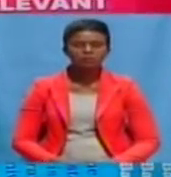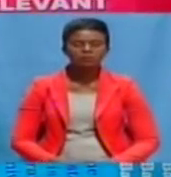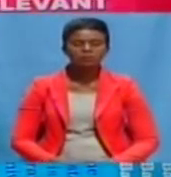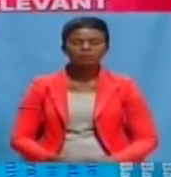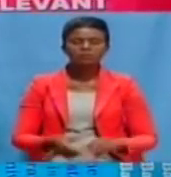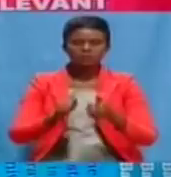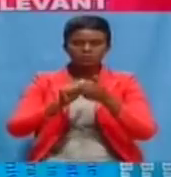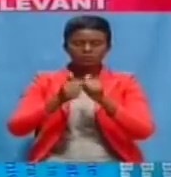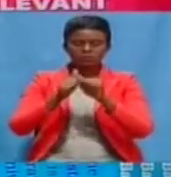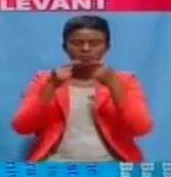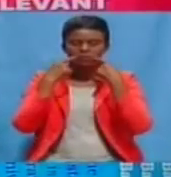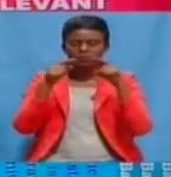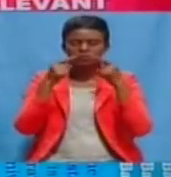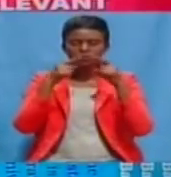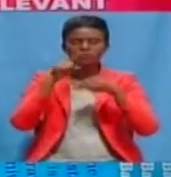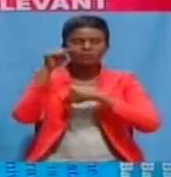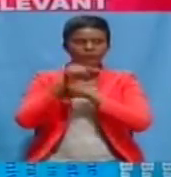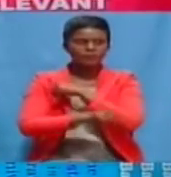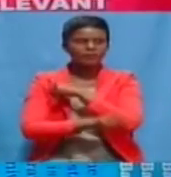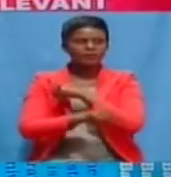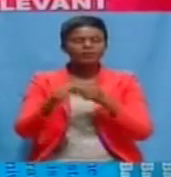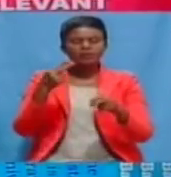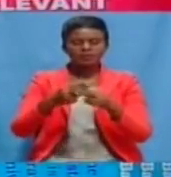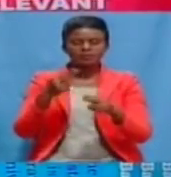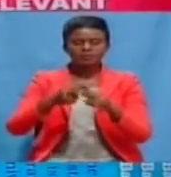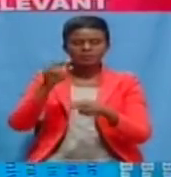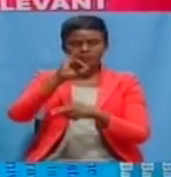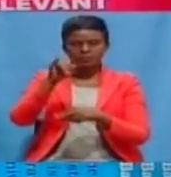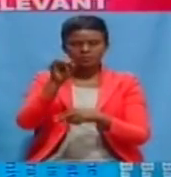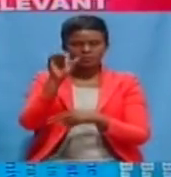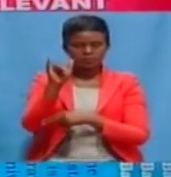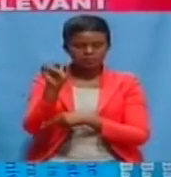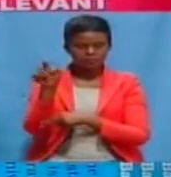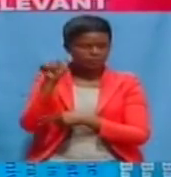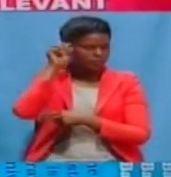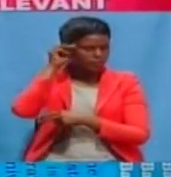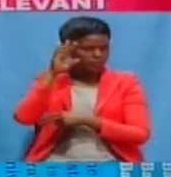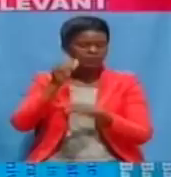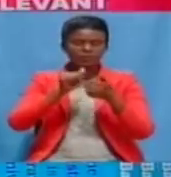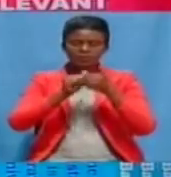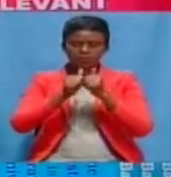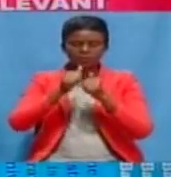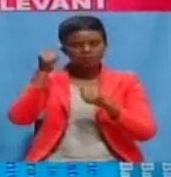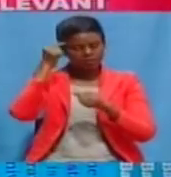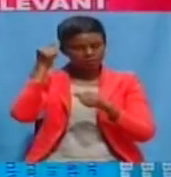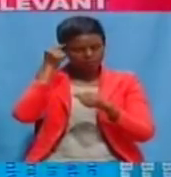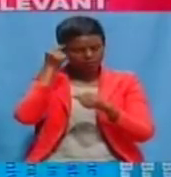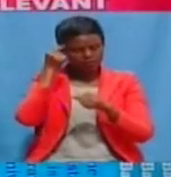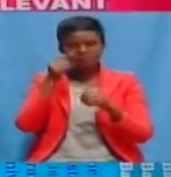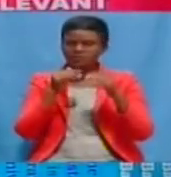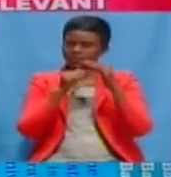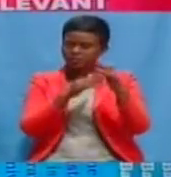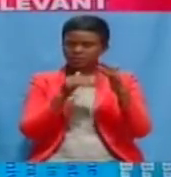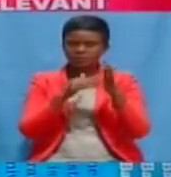Well, the sports news in detail. My name is Joy Siatsubi. Minister of Sports Moses Maweri says government is not